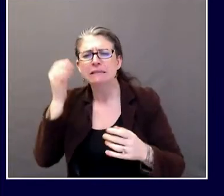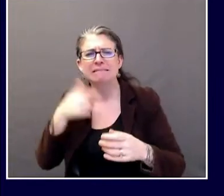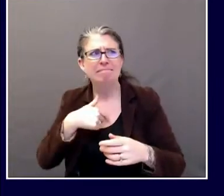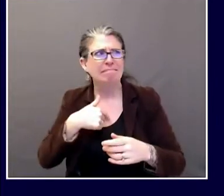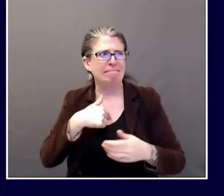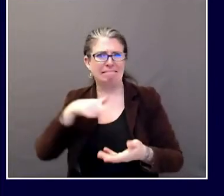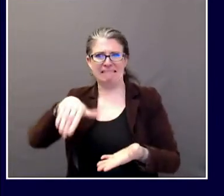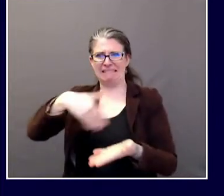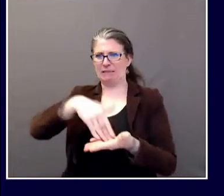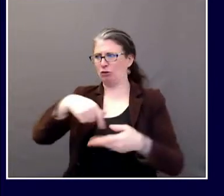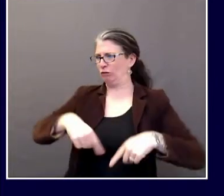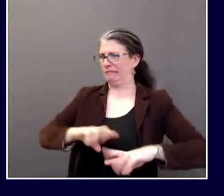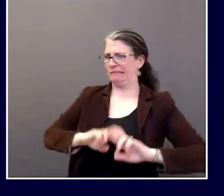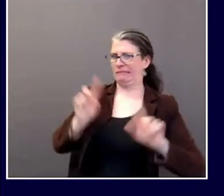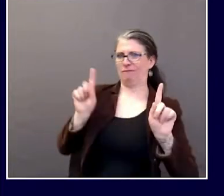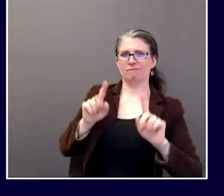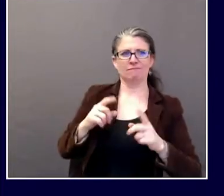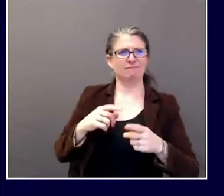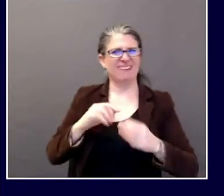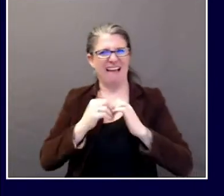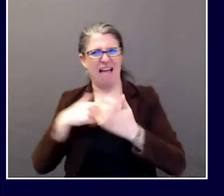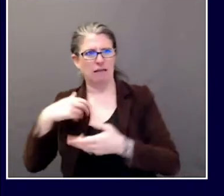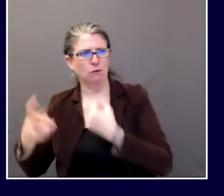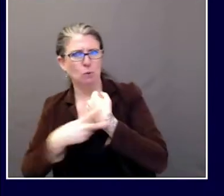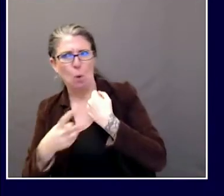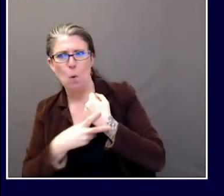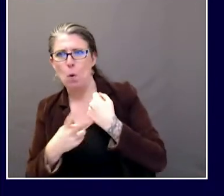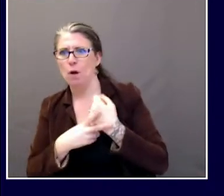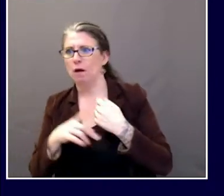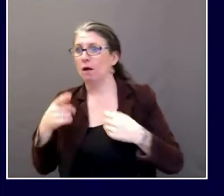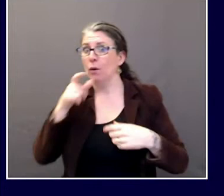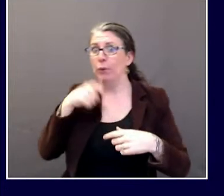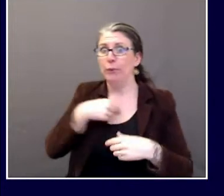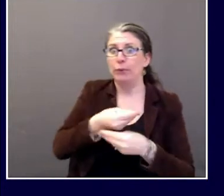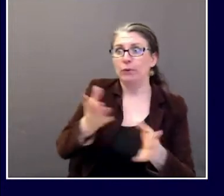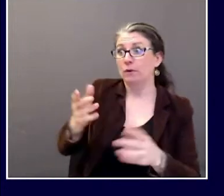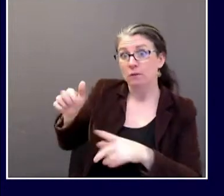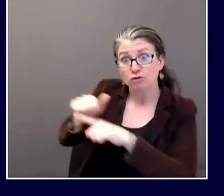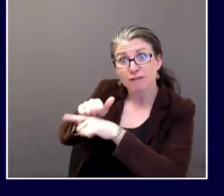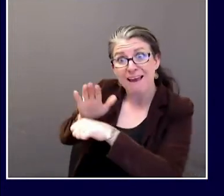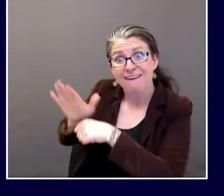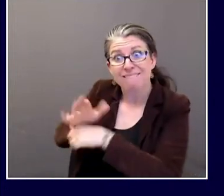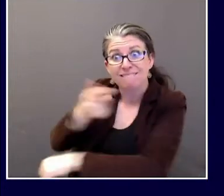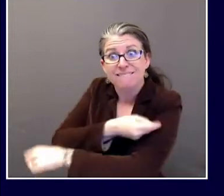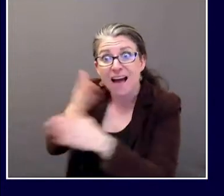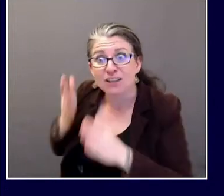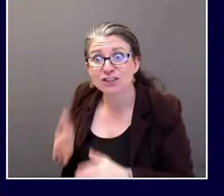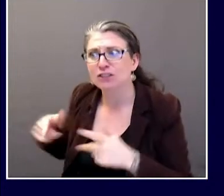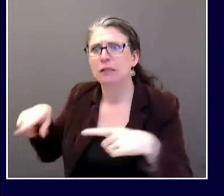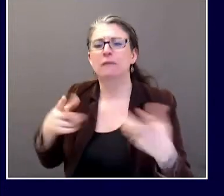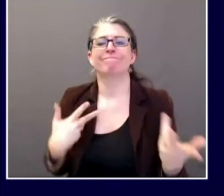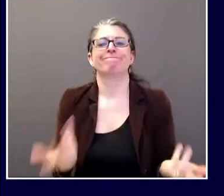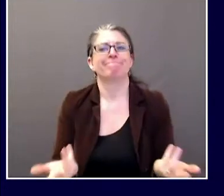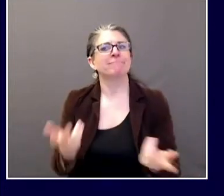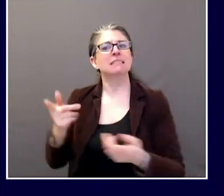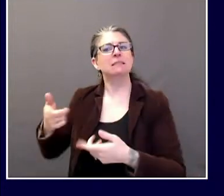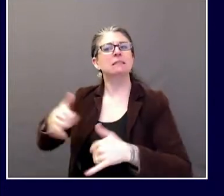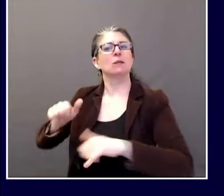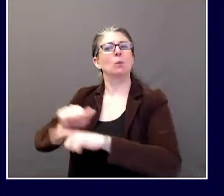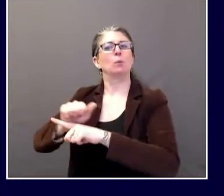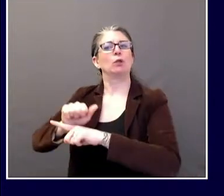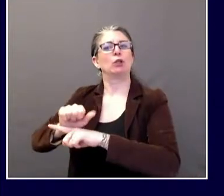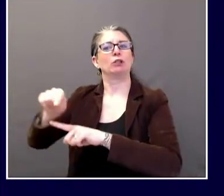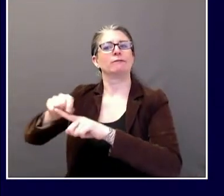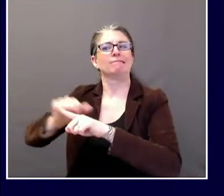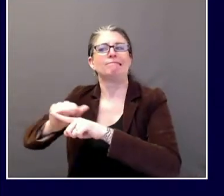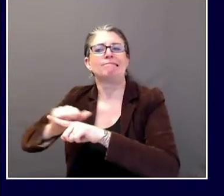that those systems are ready and available soon. The last question that's come into us is, this is all